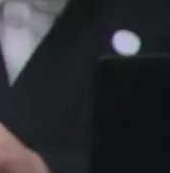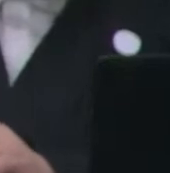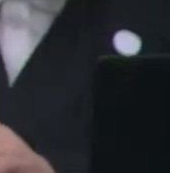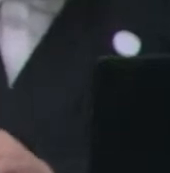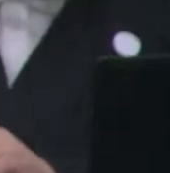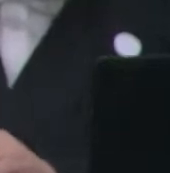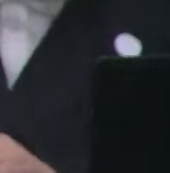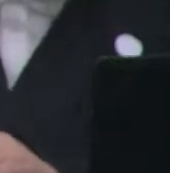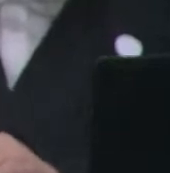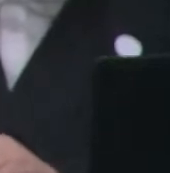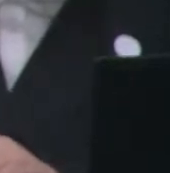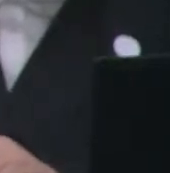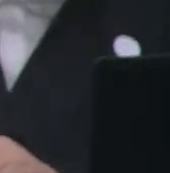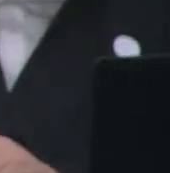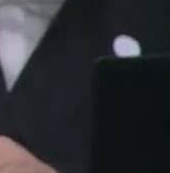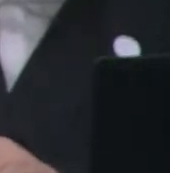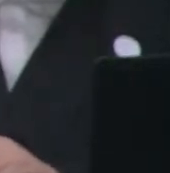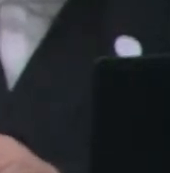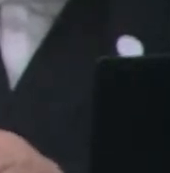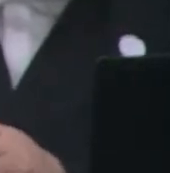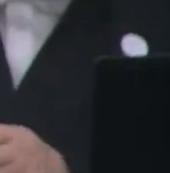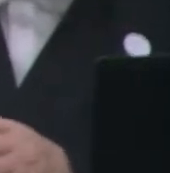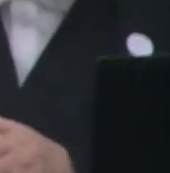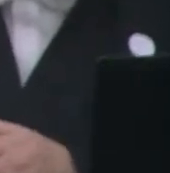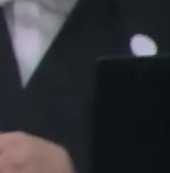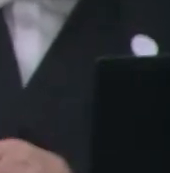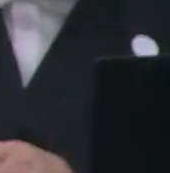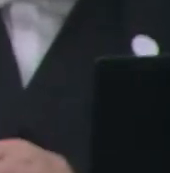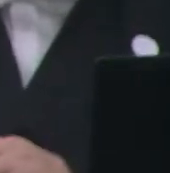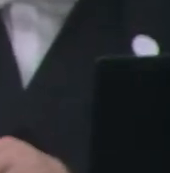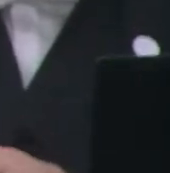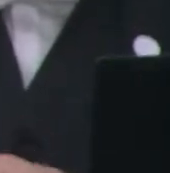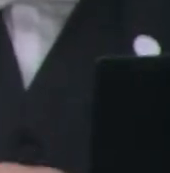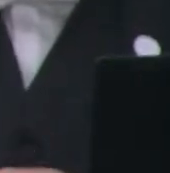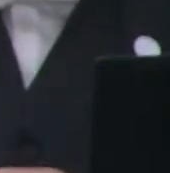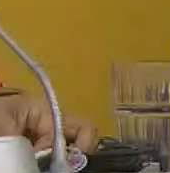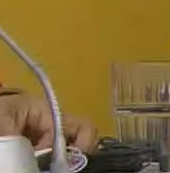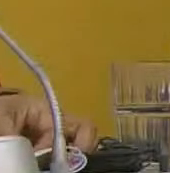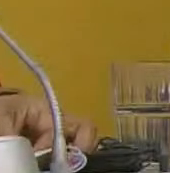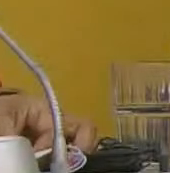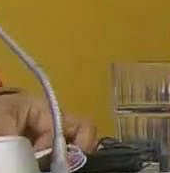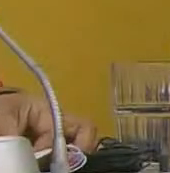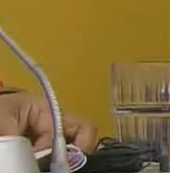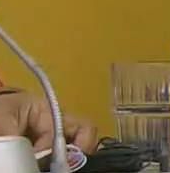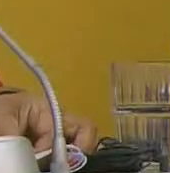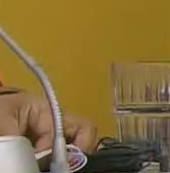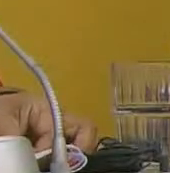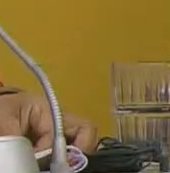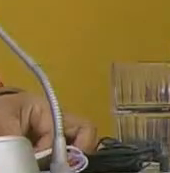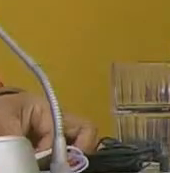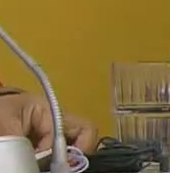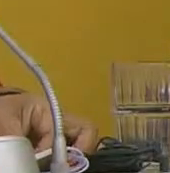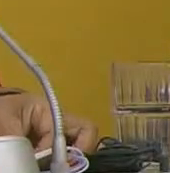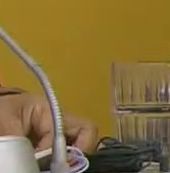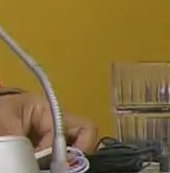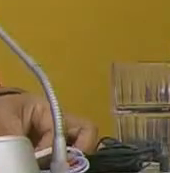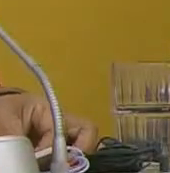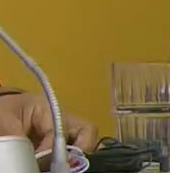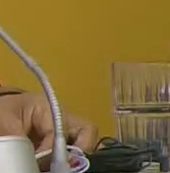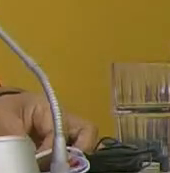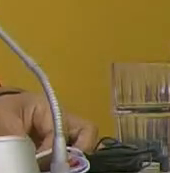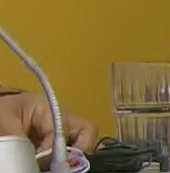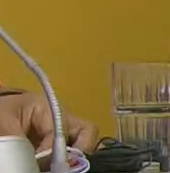to enter into. I thank you, Honorable Speaker. The first supplementary question will be asked by